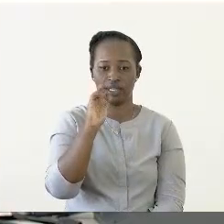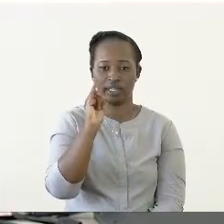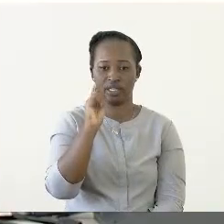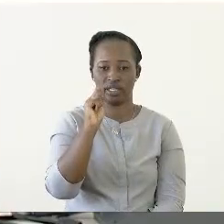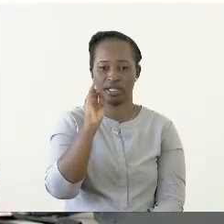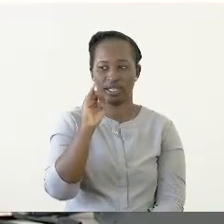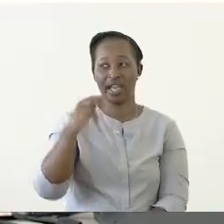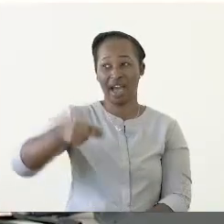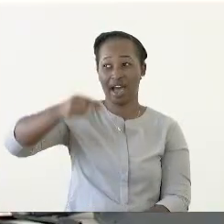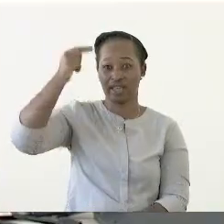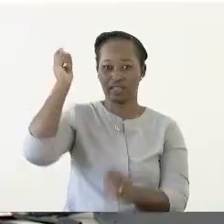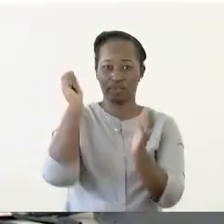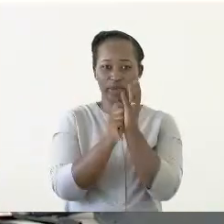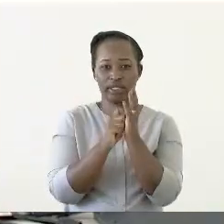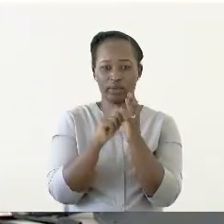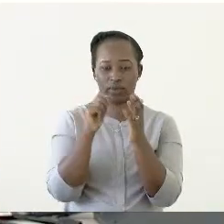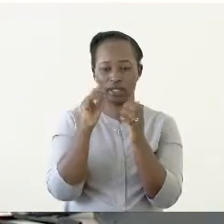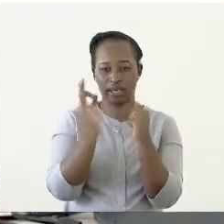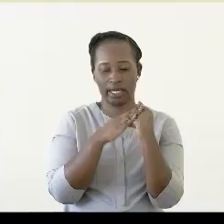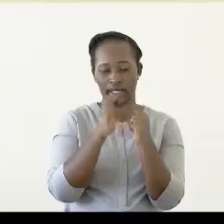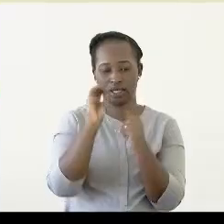the graph at 80 degrees.